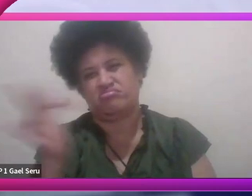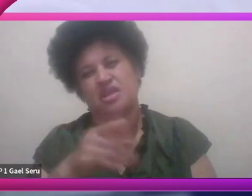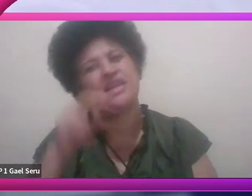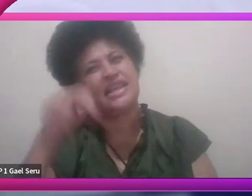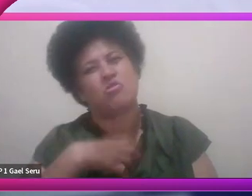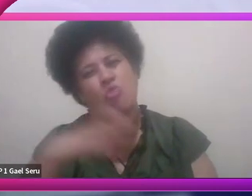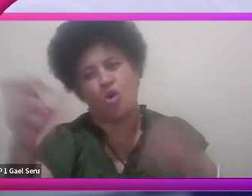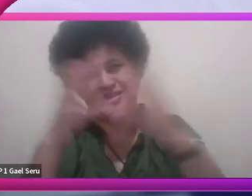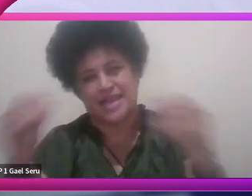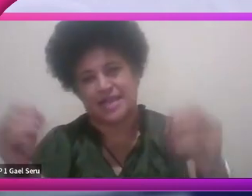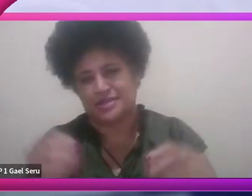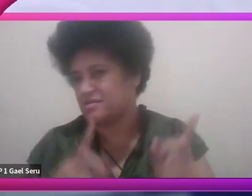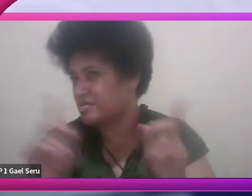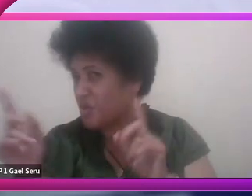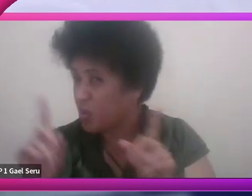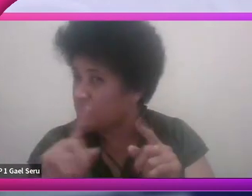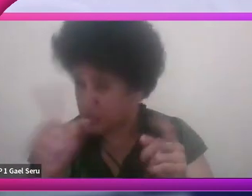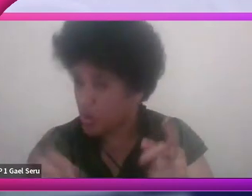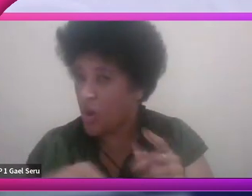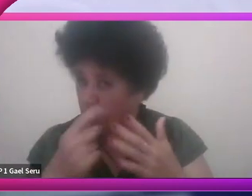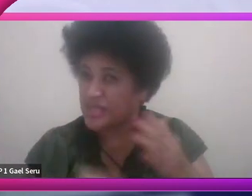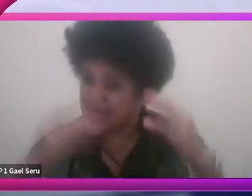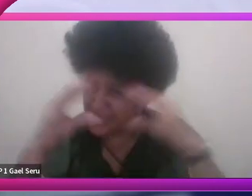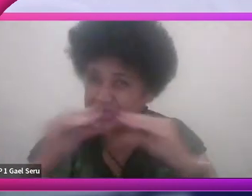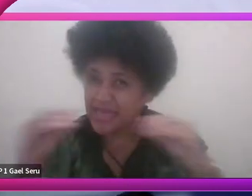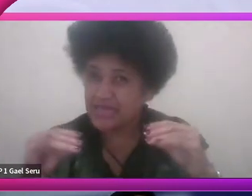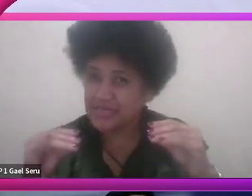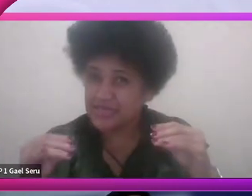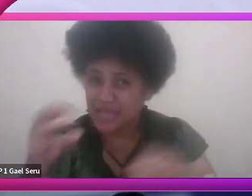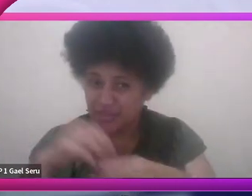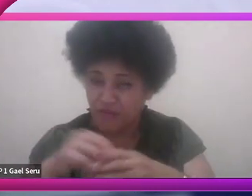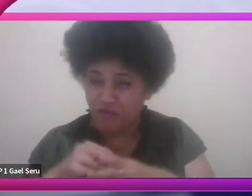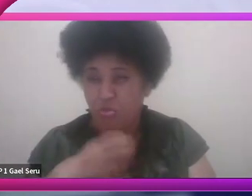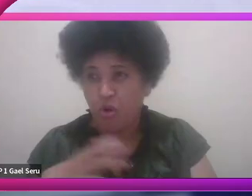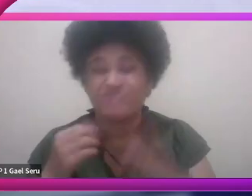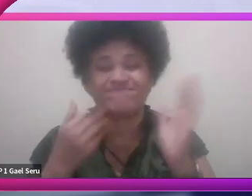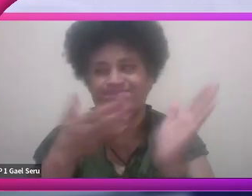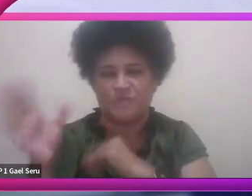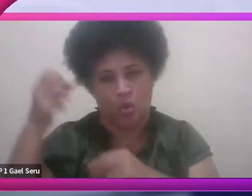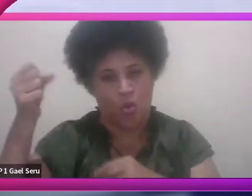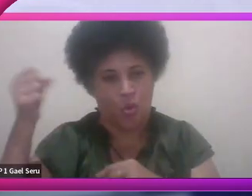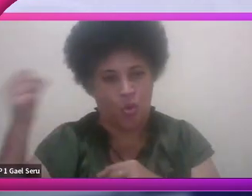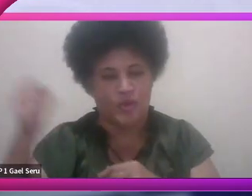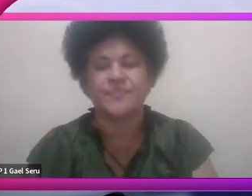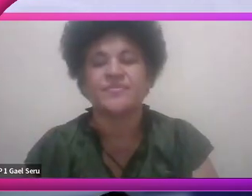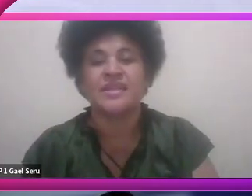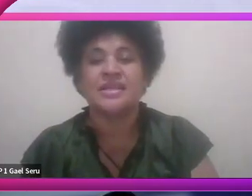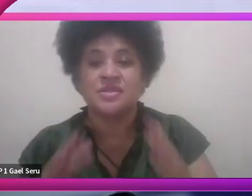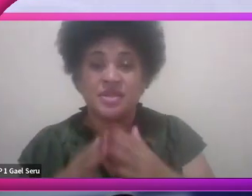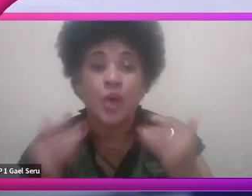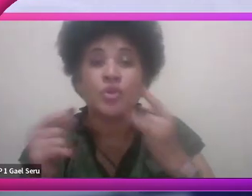alone involved with fertilities? Yeah. We can discuss after. The next slide, please. Let's talk a little bit